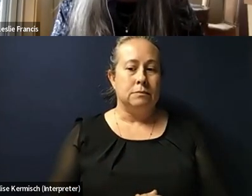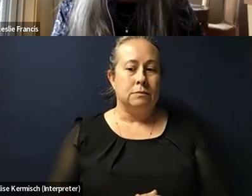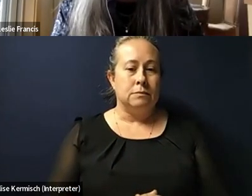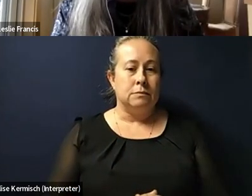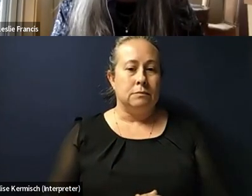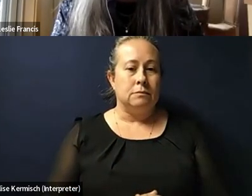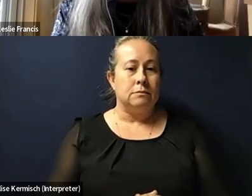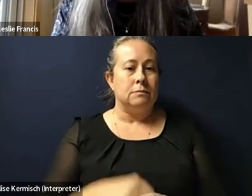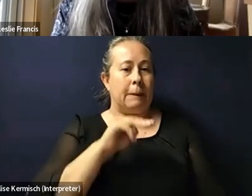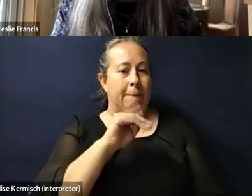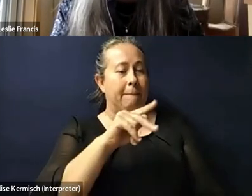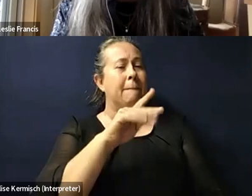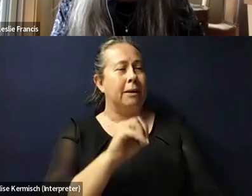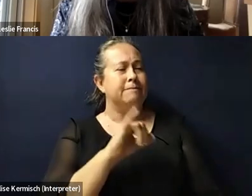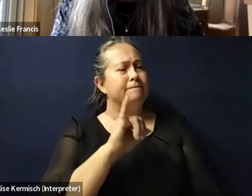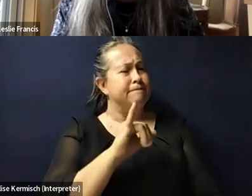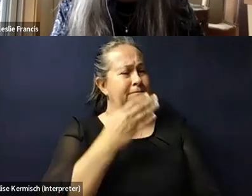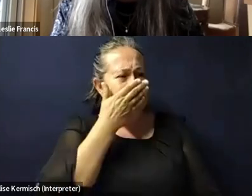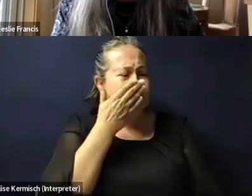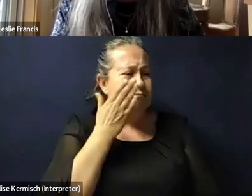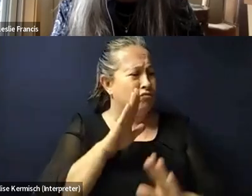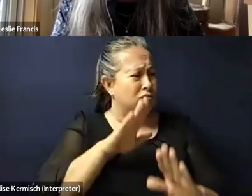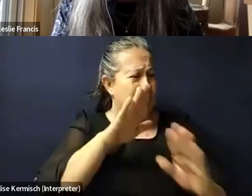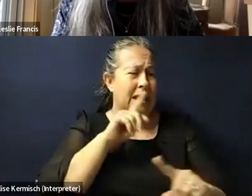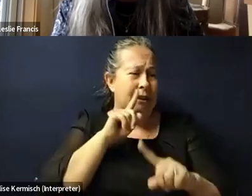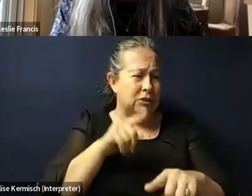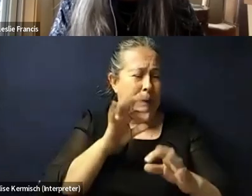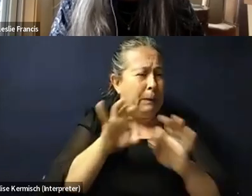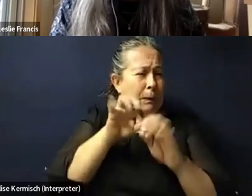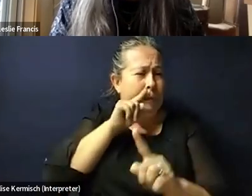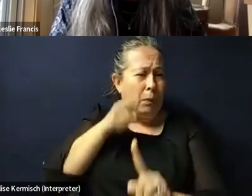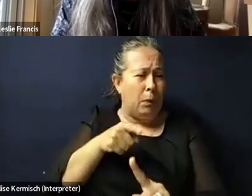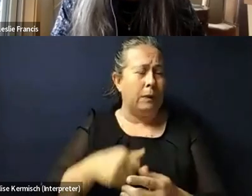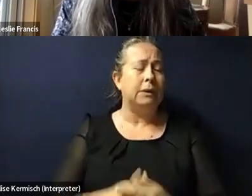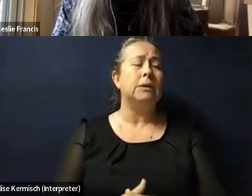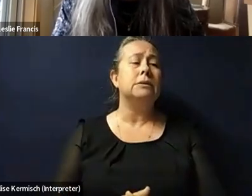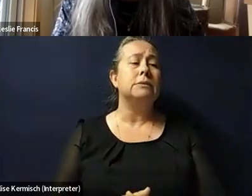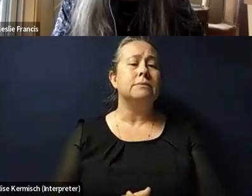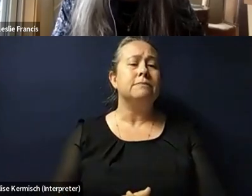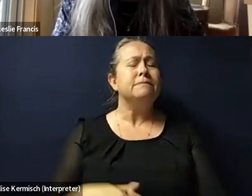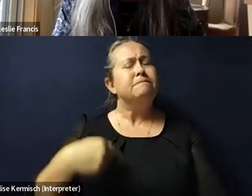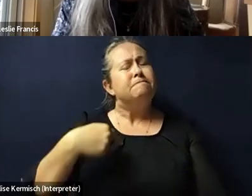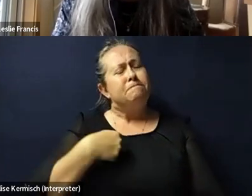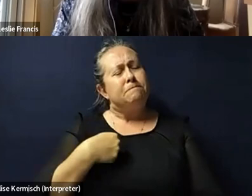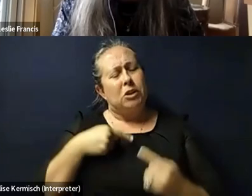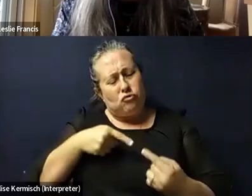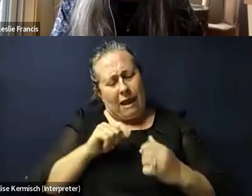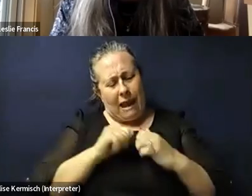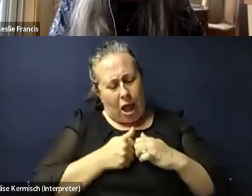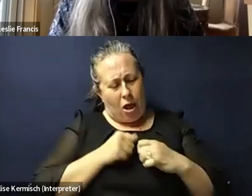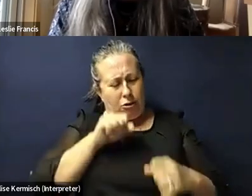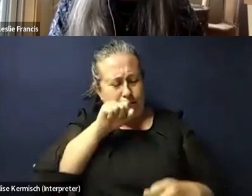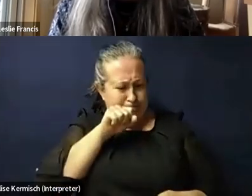Yeah, thanks. That's a really, really excellent answer, really important point too. I've been struggling with how to ask this question. It's something that